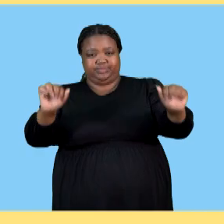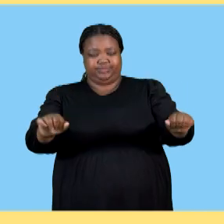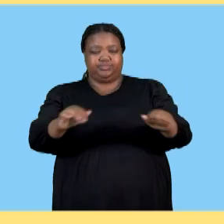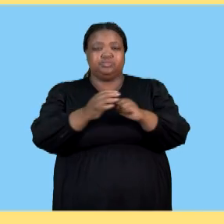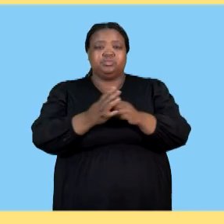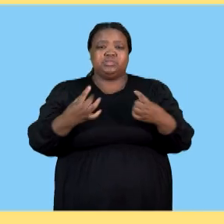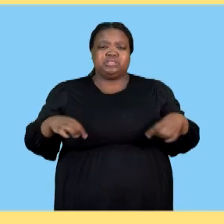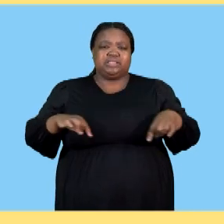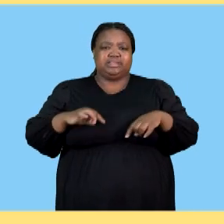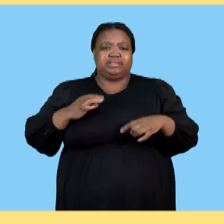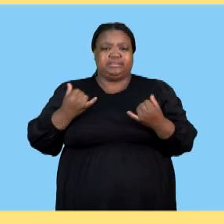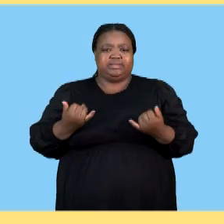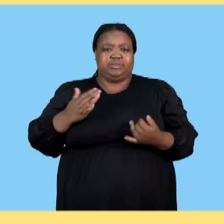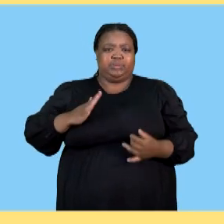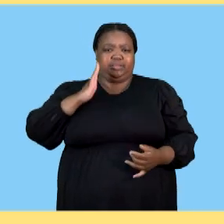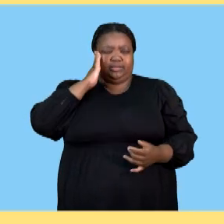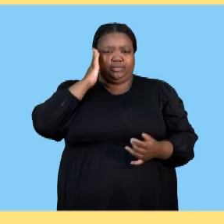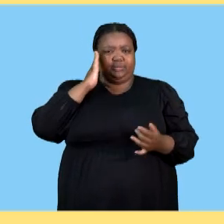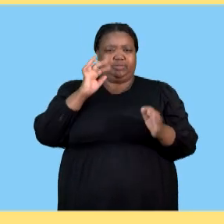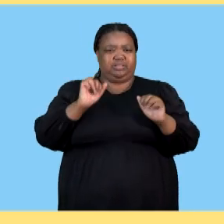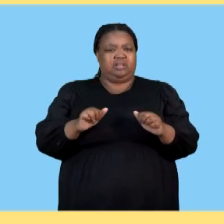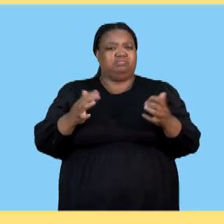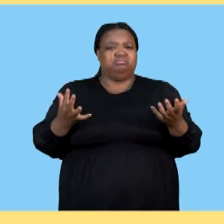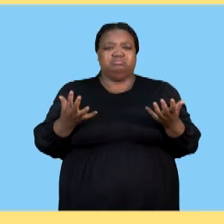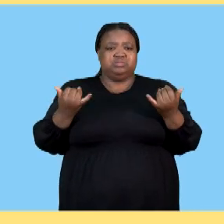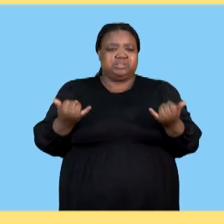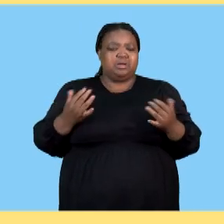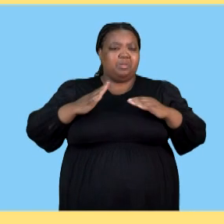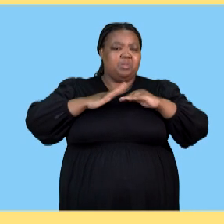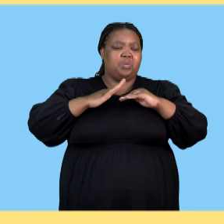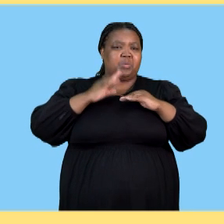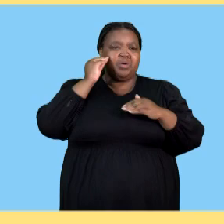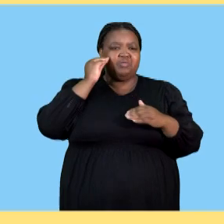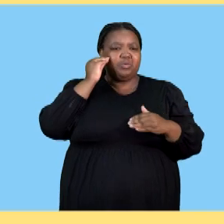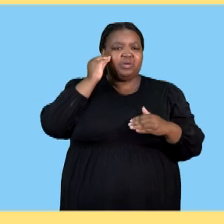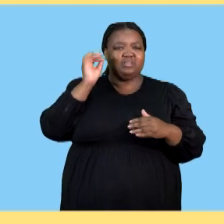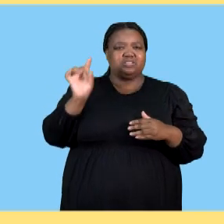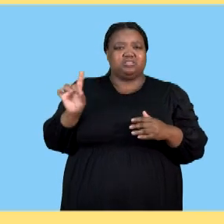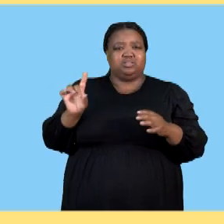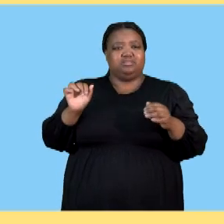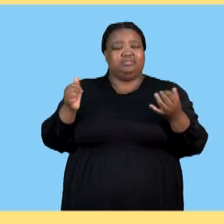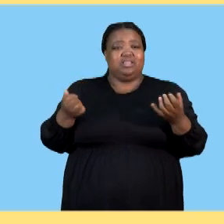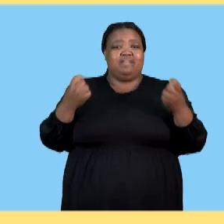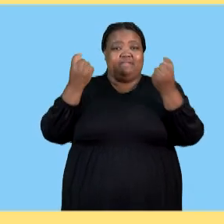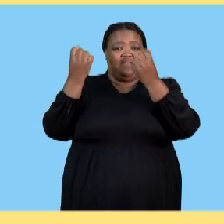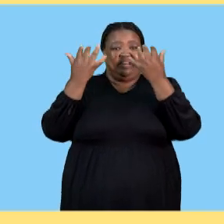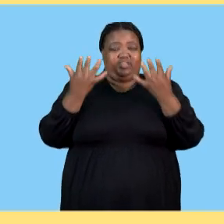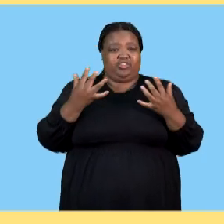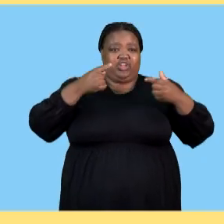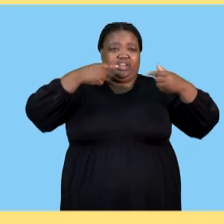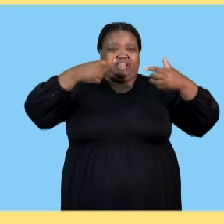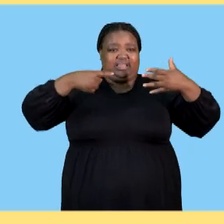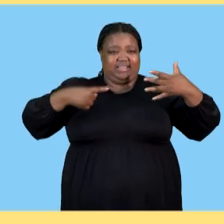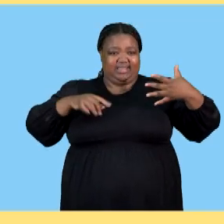2023. All right, so we want to know now, what else are we given? We are given financial